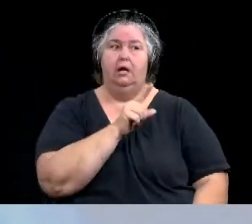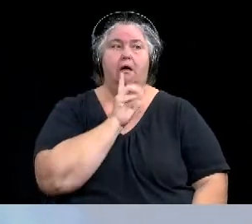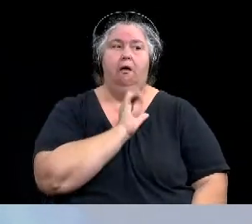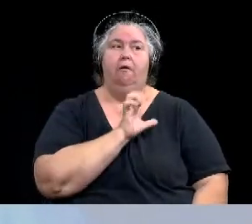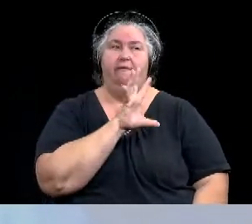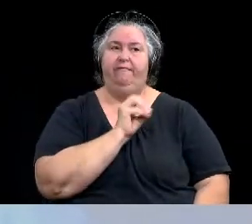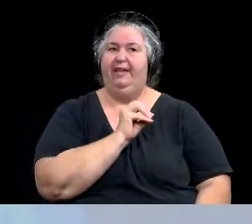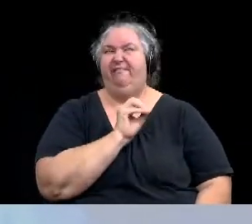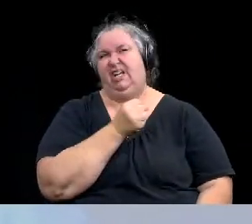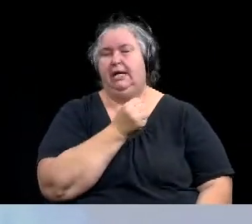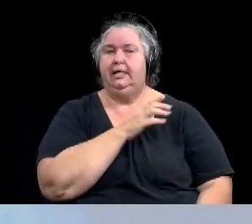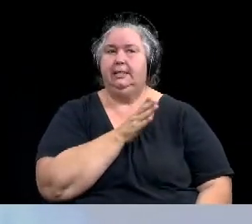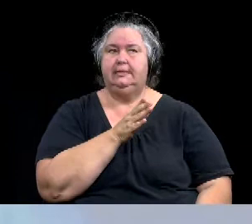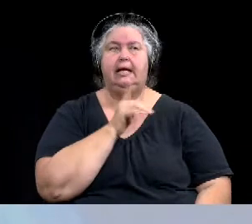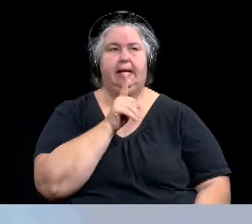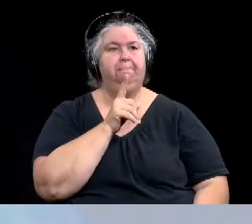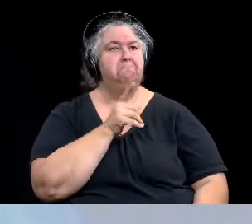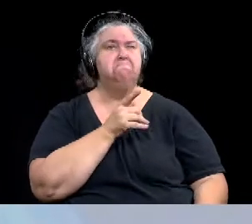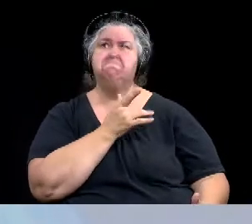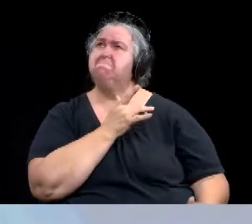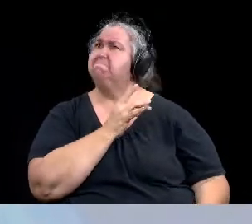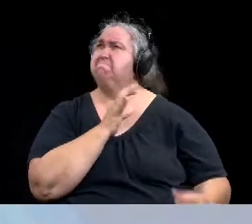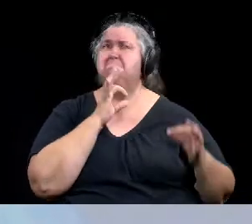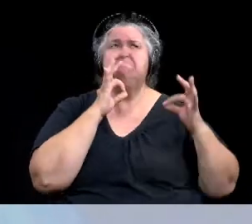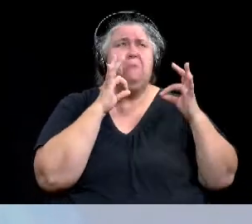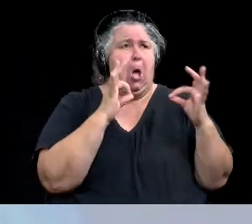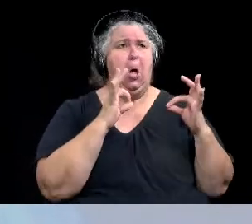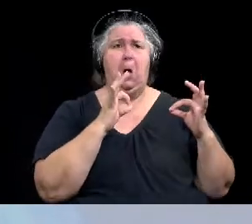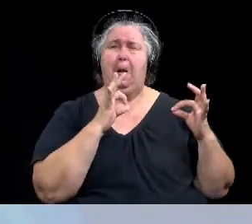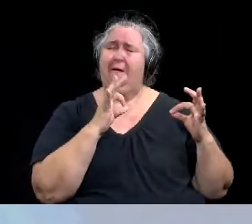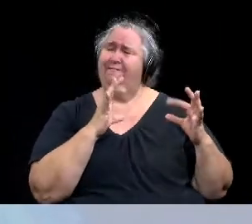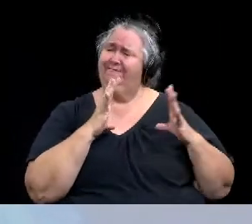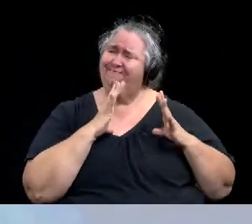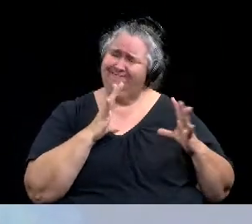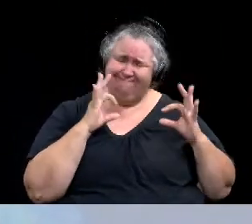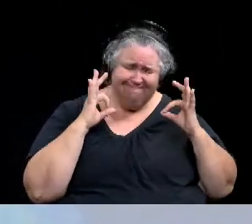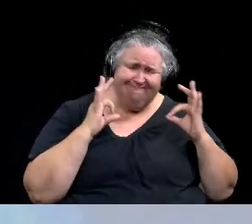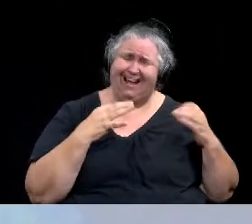COVID, and now has a permanent disability and will never walk again,